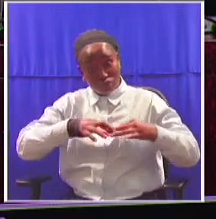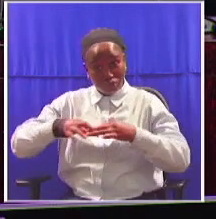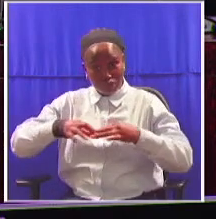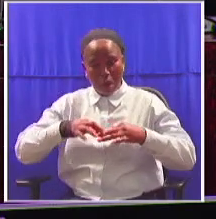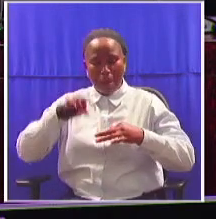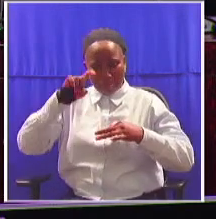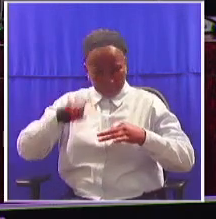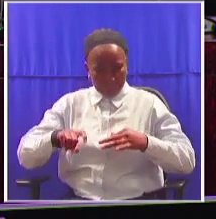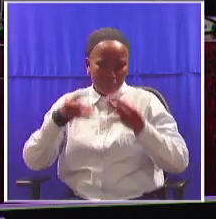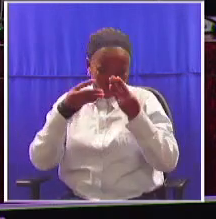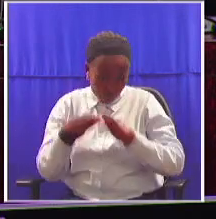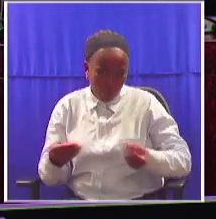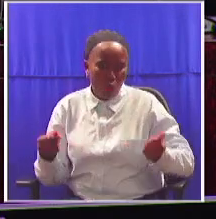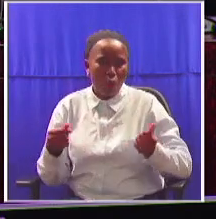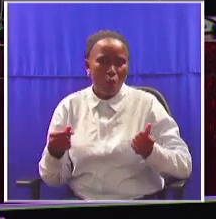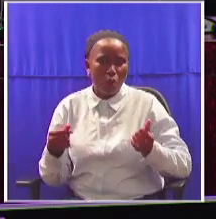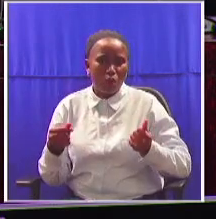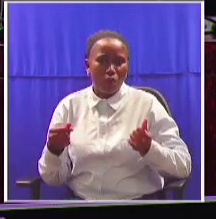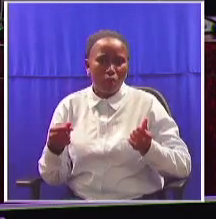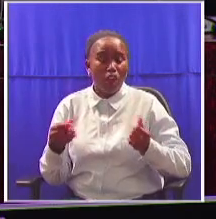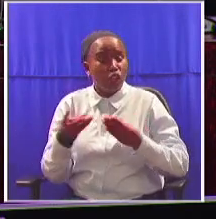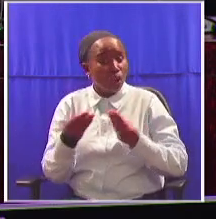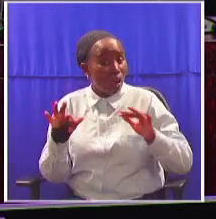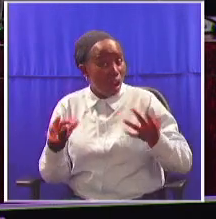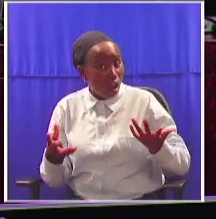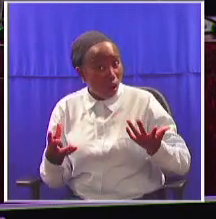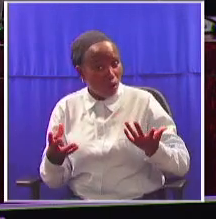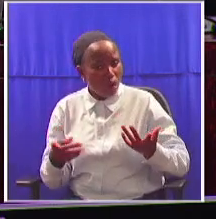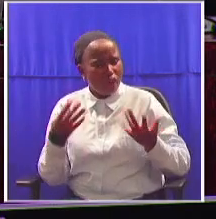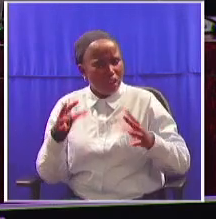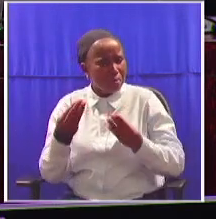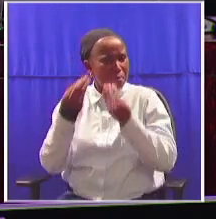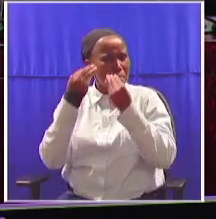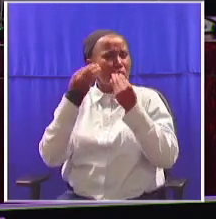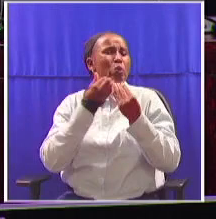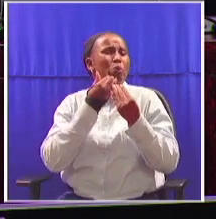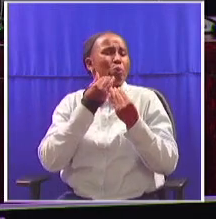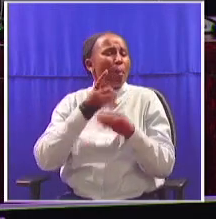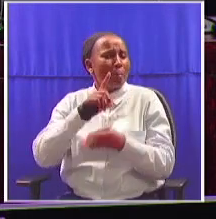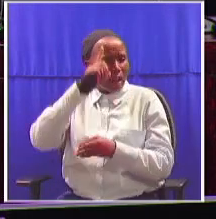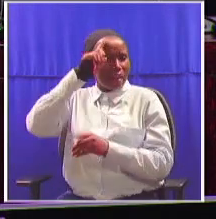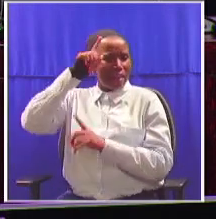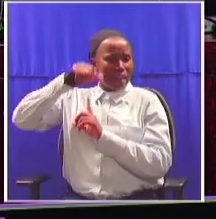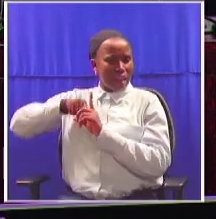that we were taught by the father of our nation, Nelson Mandela.